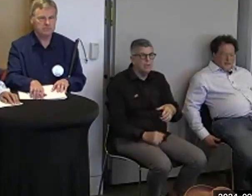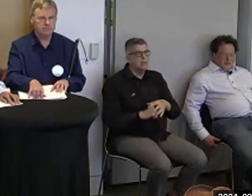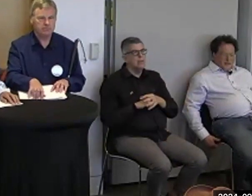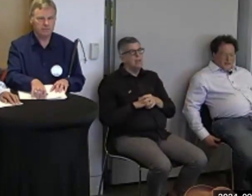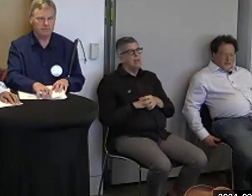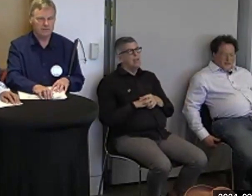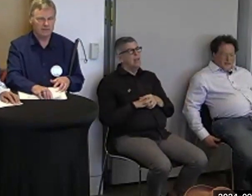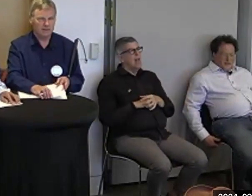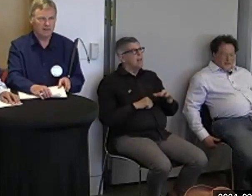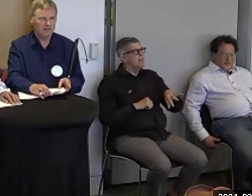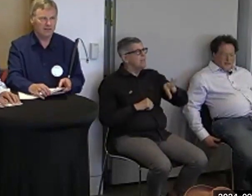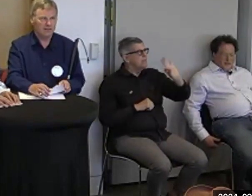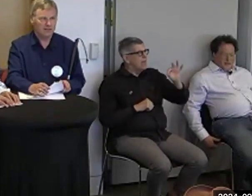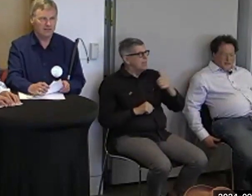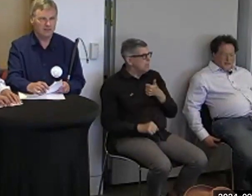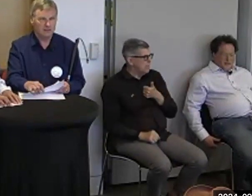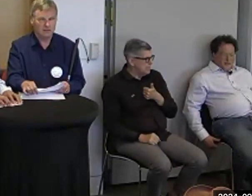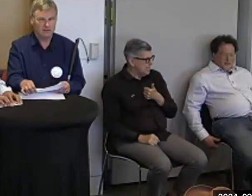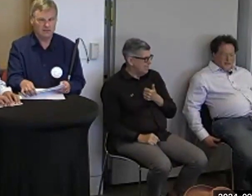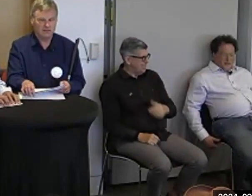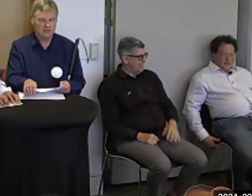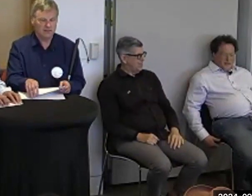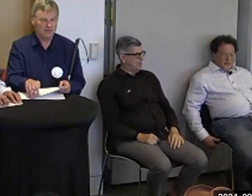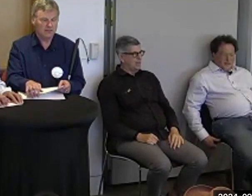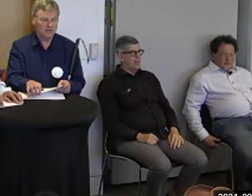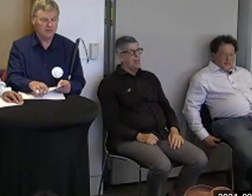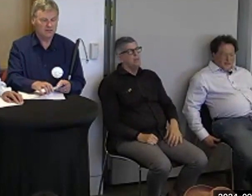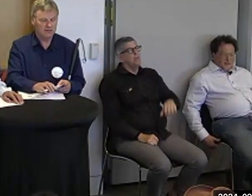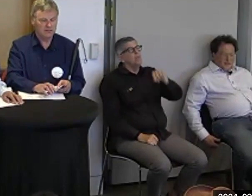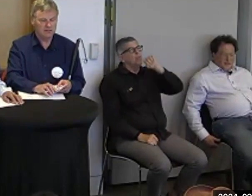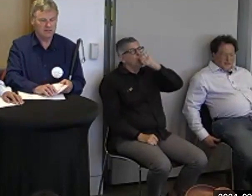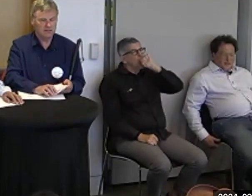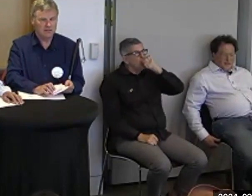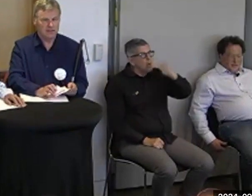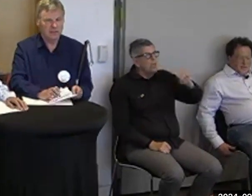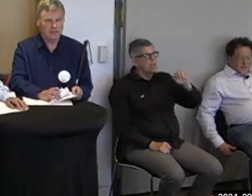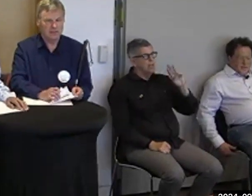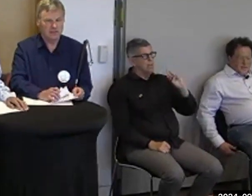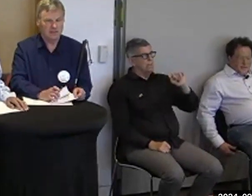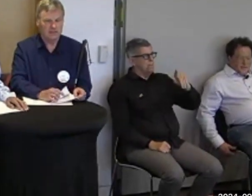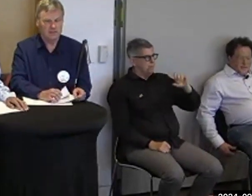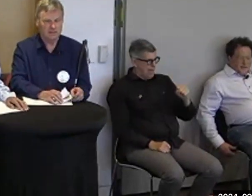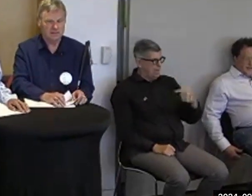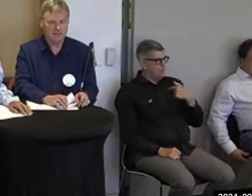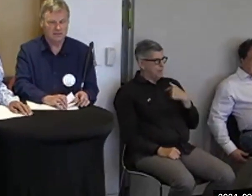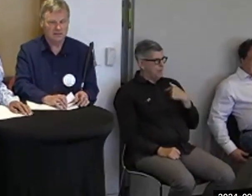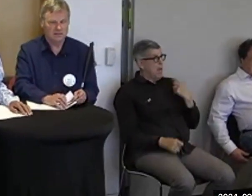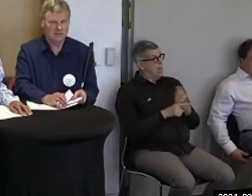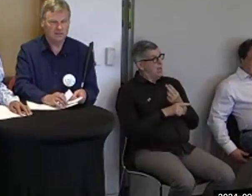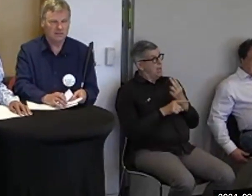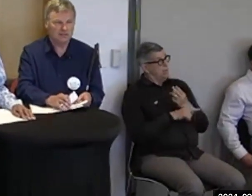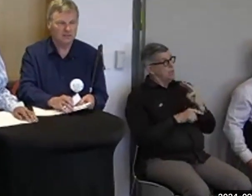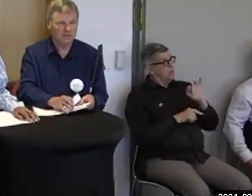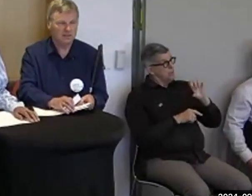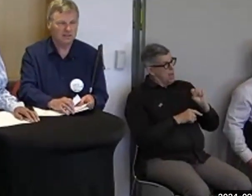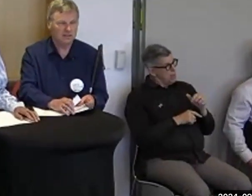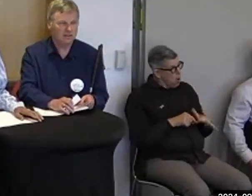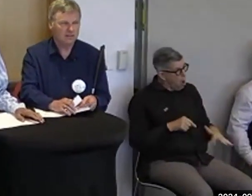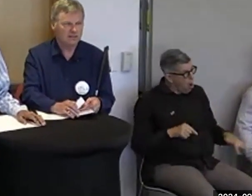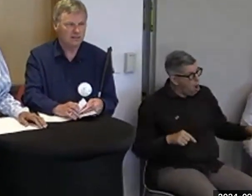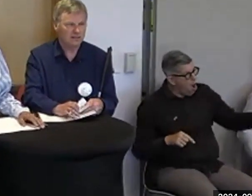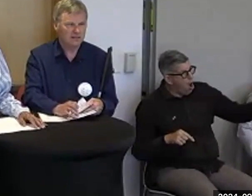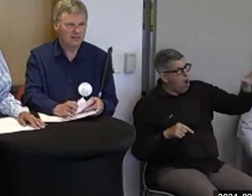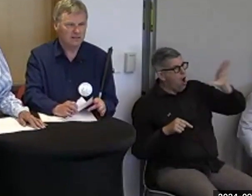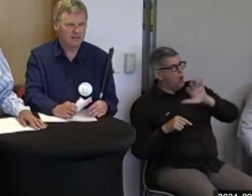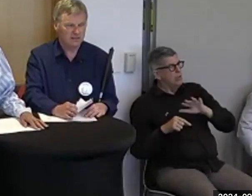able to find myself. I love maps, and I have used maps all over North America